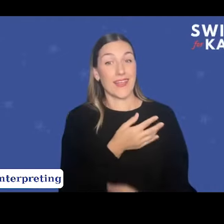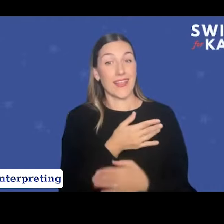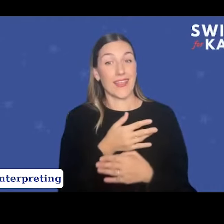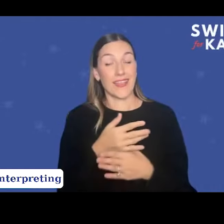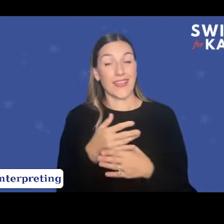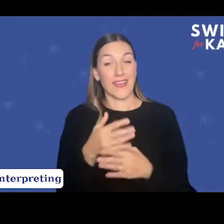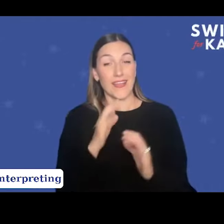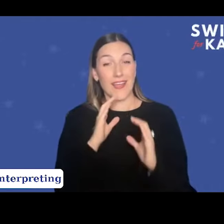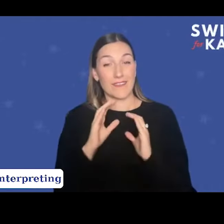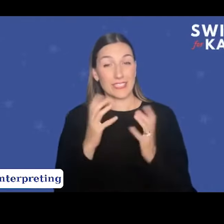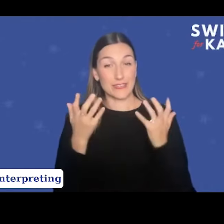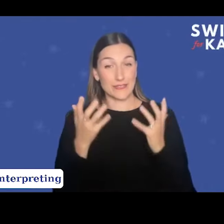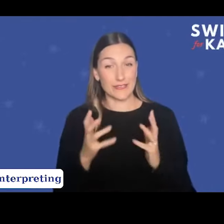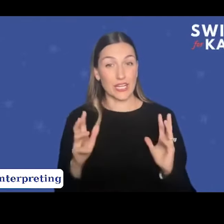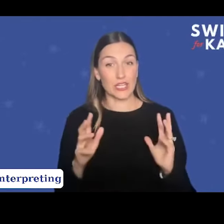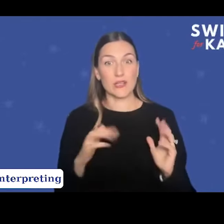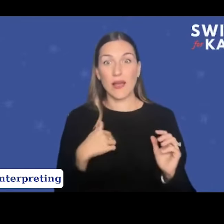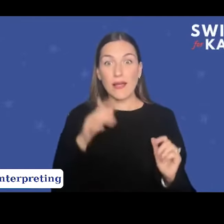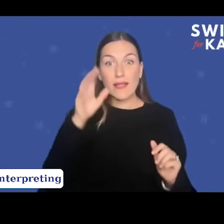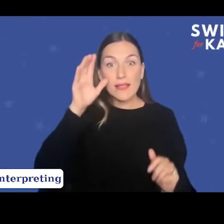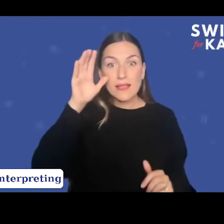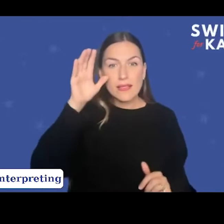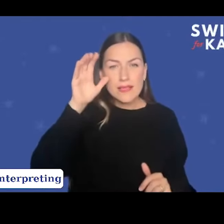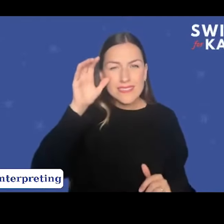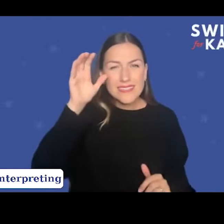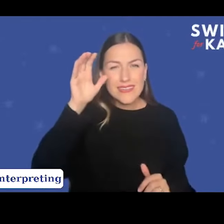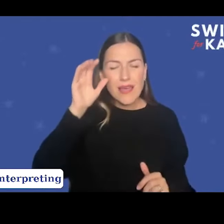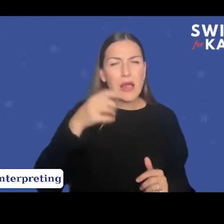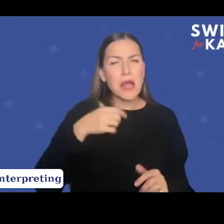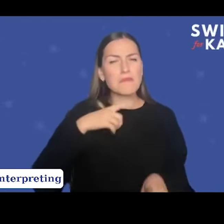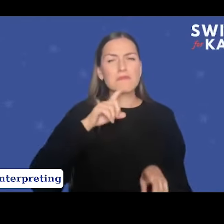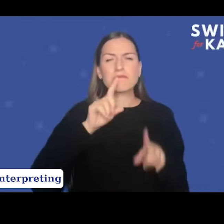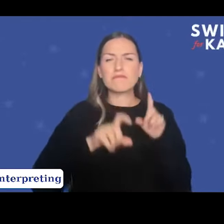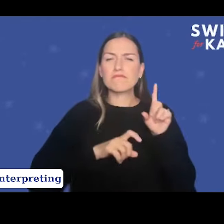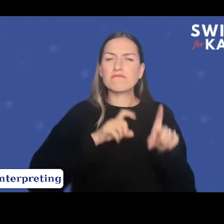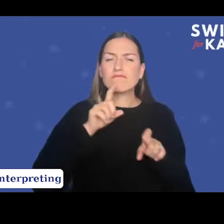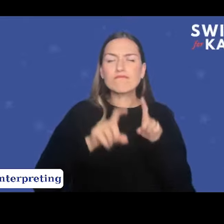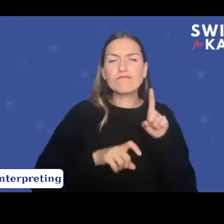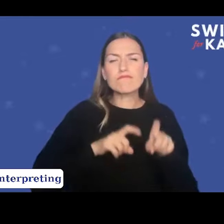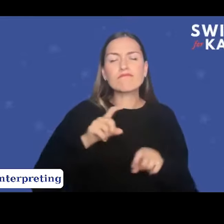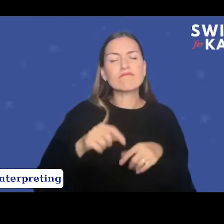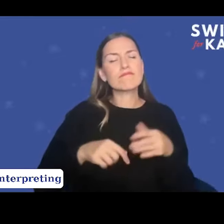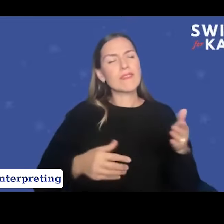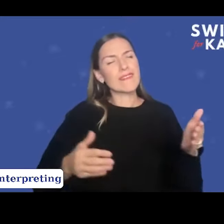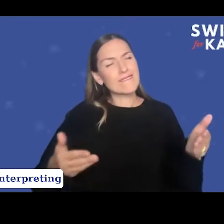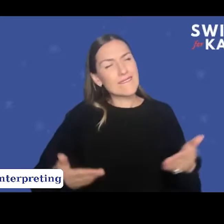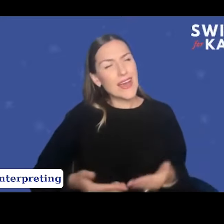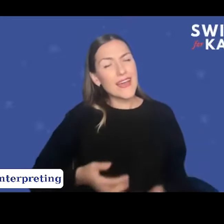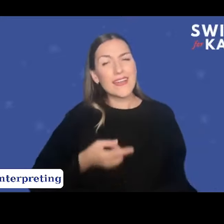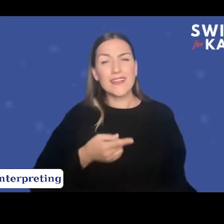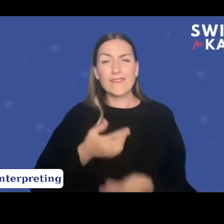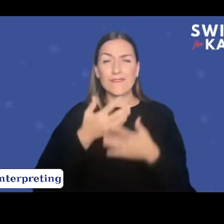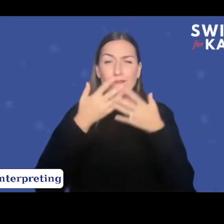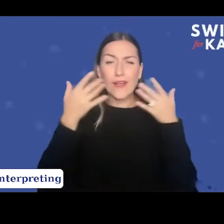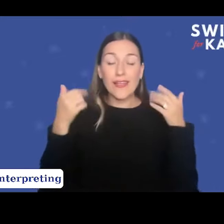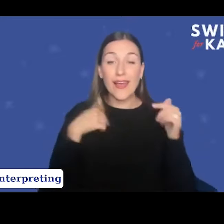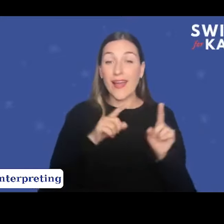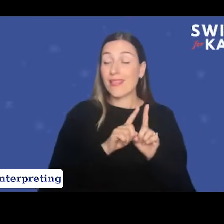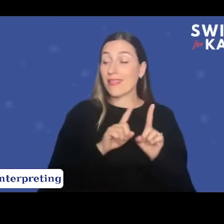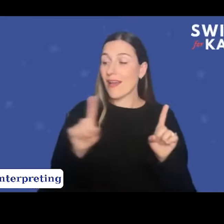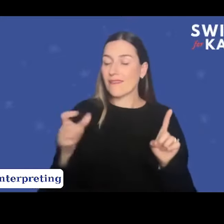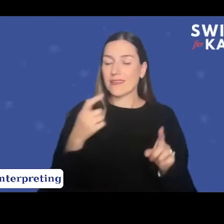conversation, because I listened, because I asked questions that invited him in, when I left, he